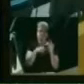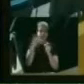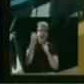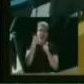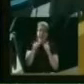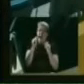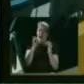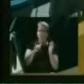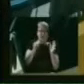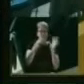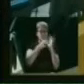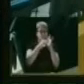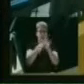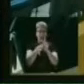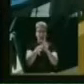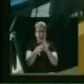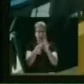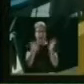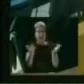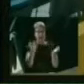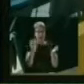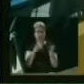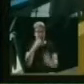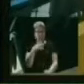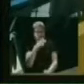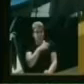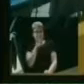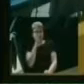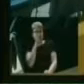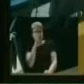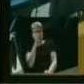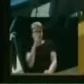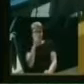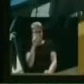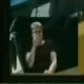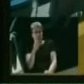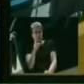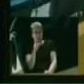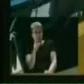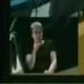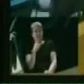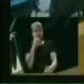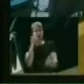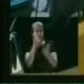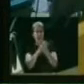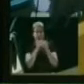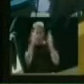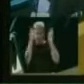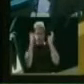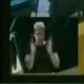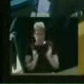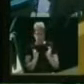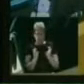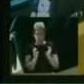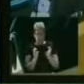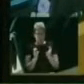that, in terms of what I was hearing Commissioner Bessler state, are all issues that